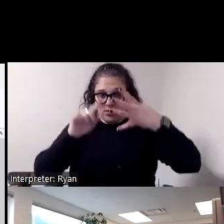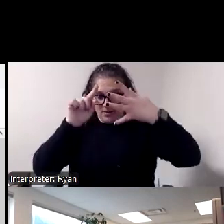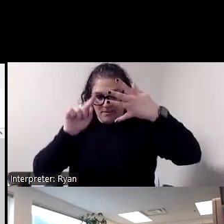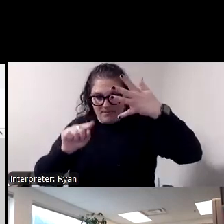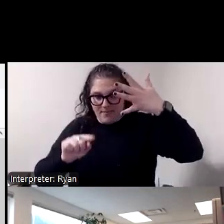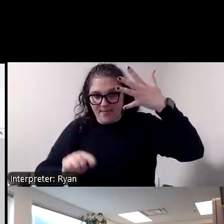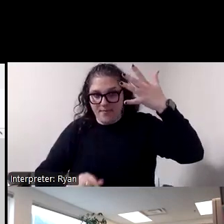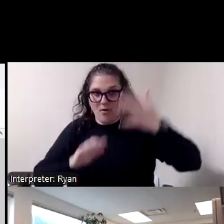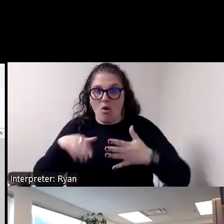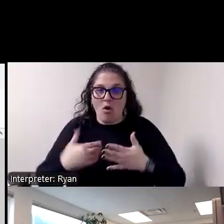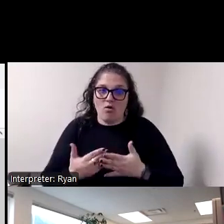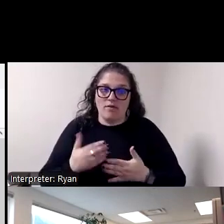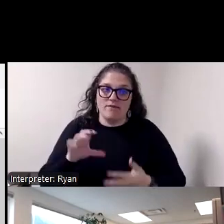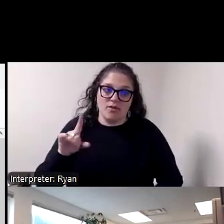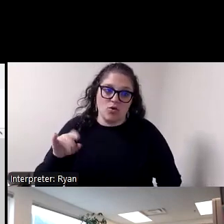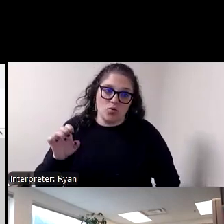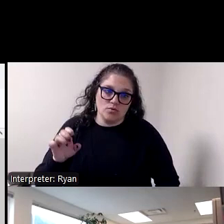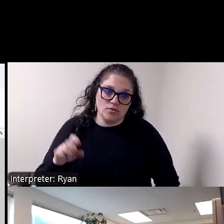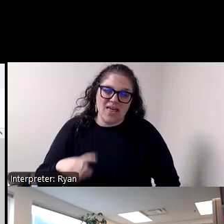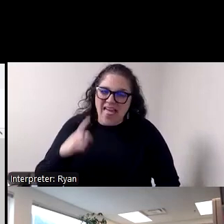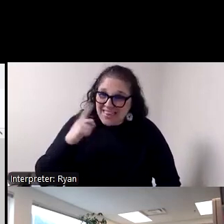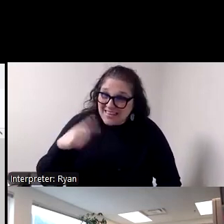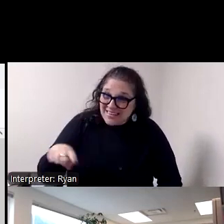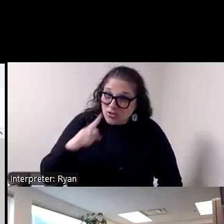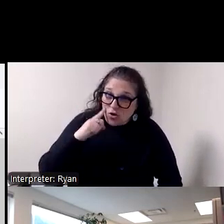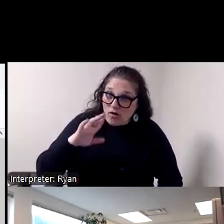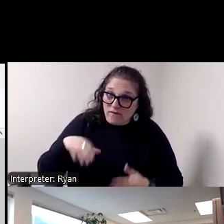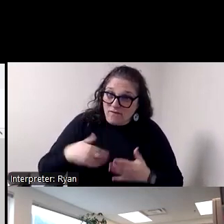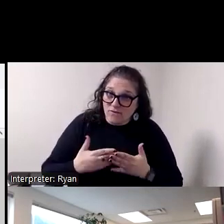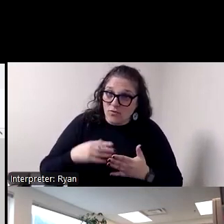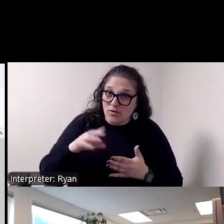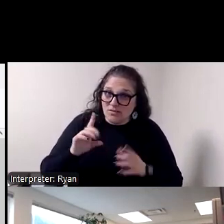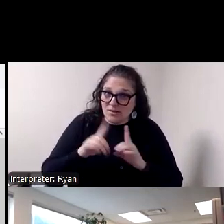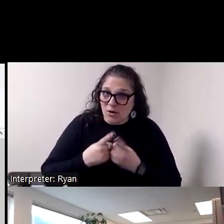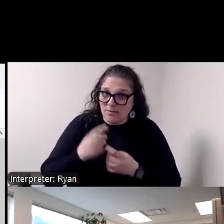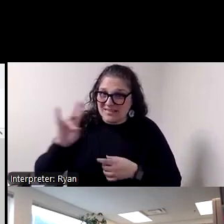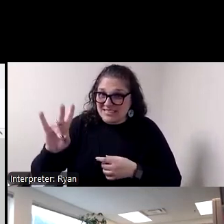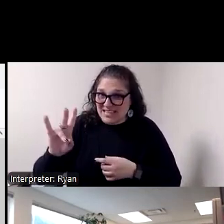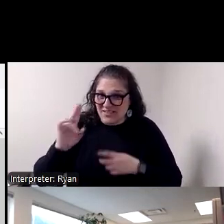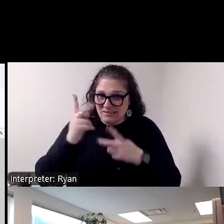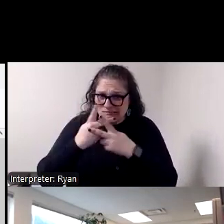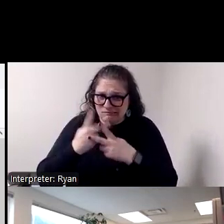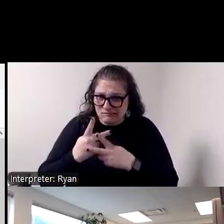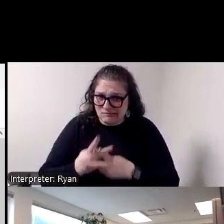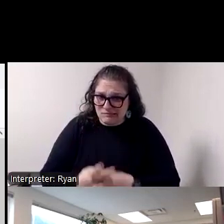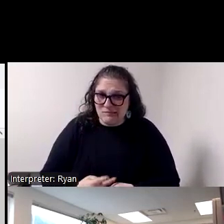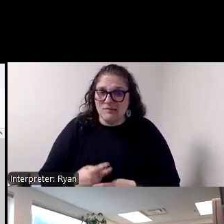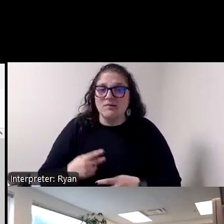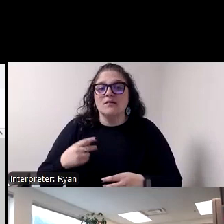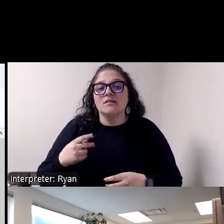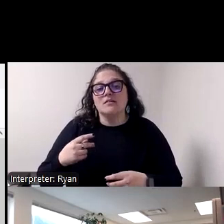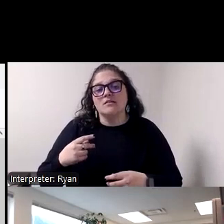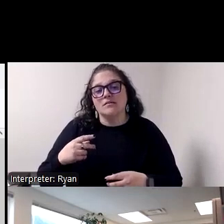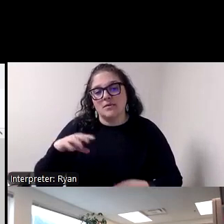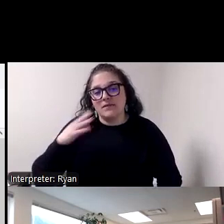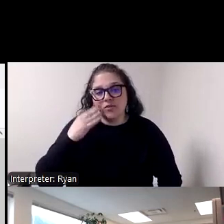all the LDP codes. I think these are all the LDP codes for Department 7. So it might take you a while to sort through all of them, but if you know your